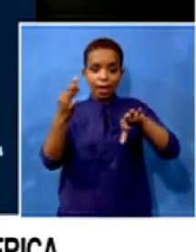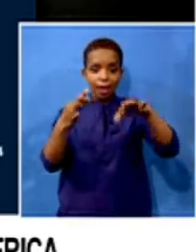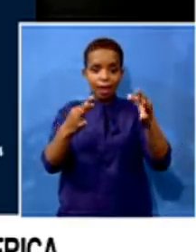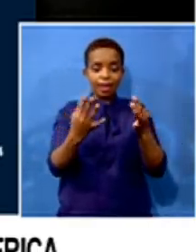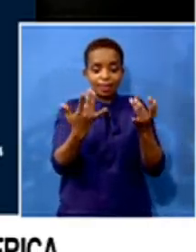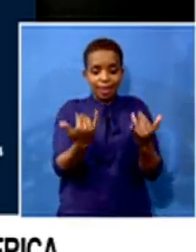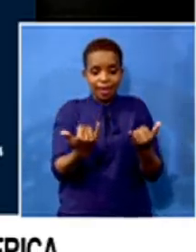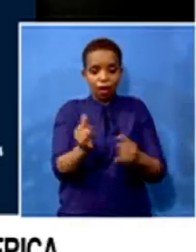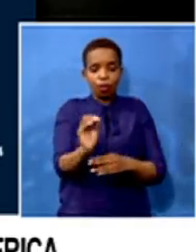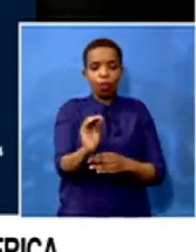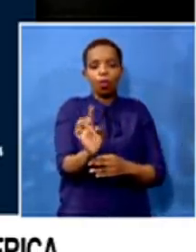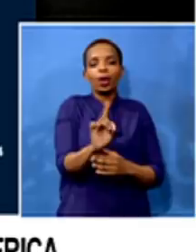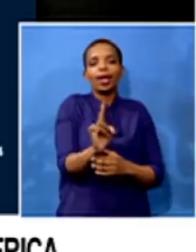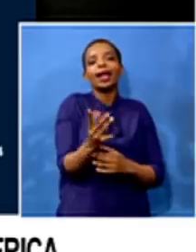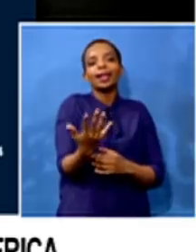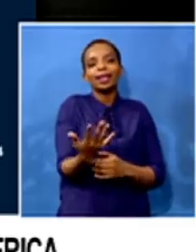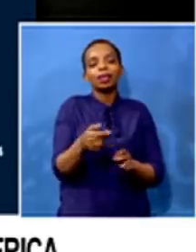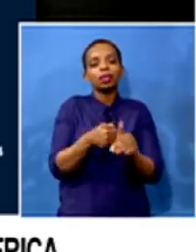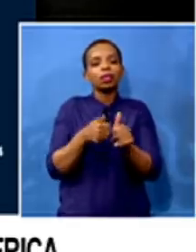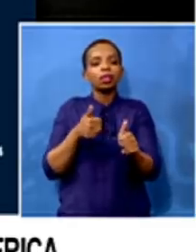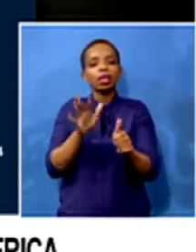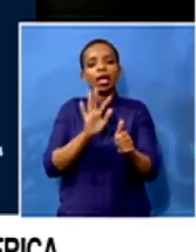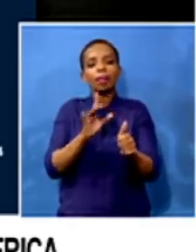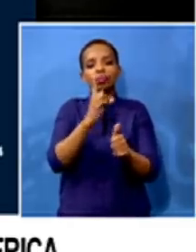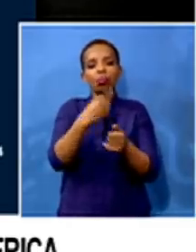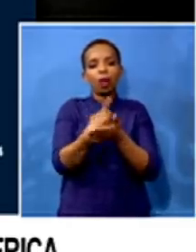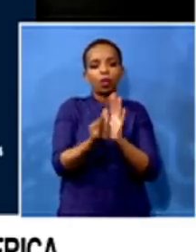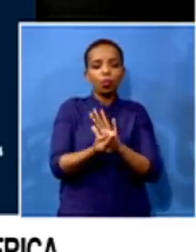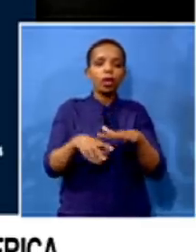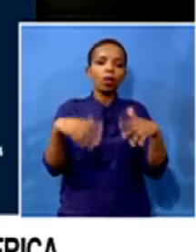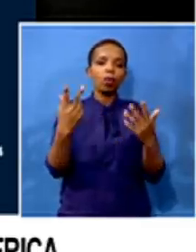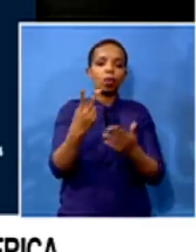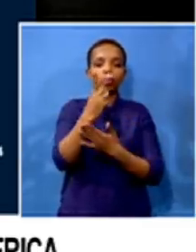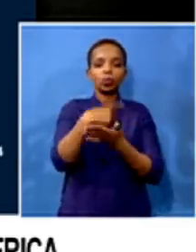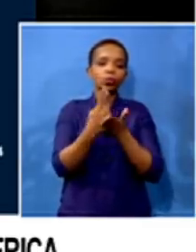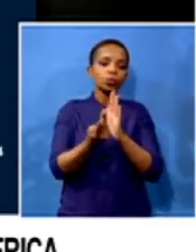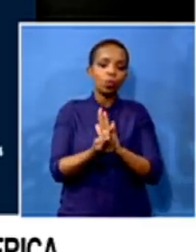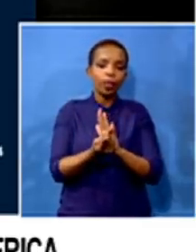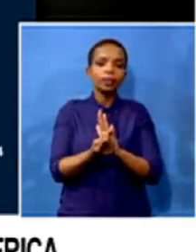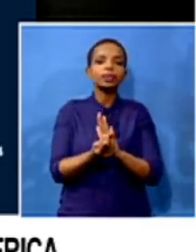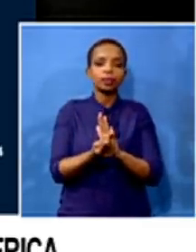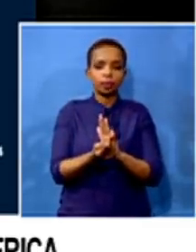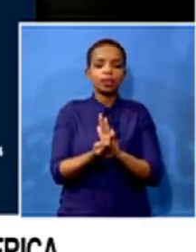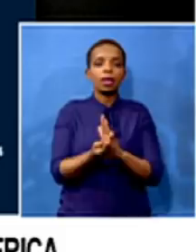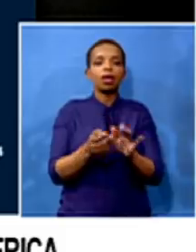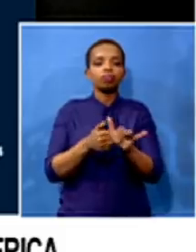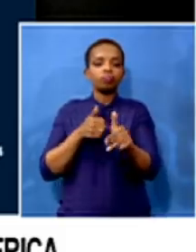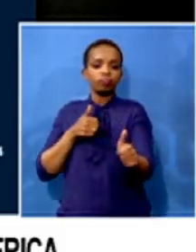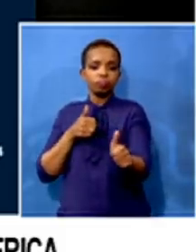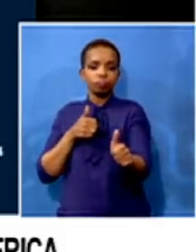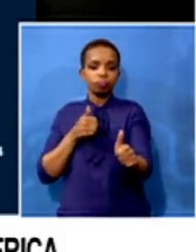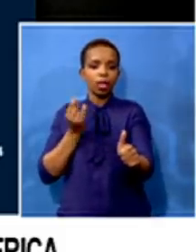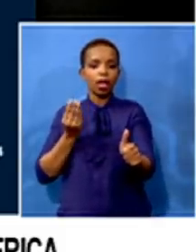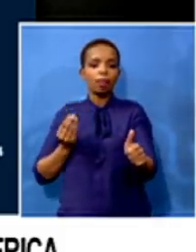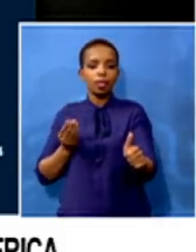is really for about, a week to two of cases. So when we analyze what we have,